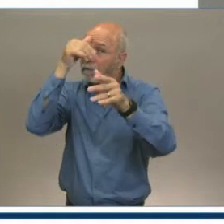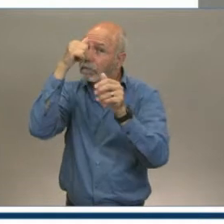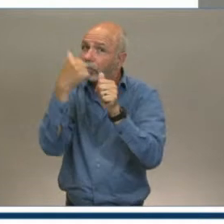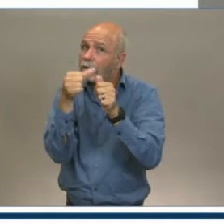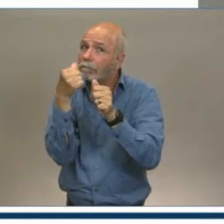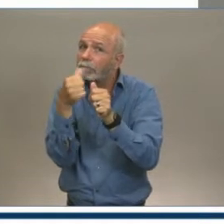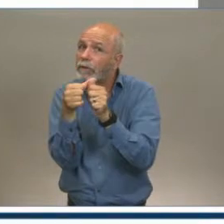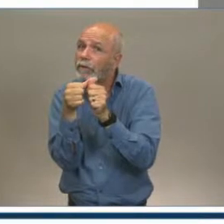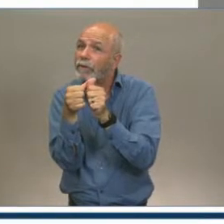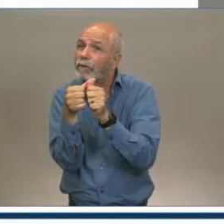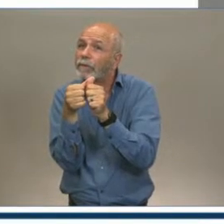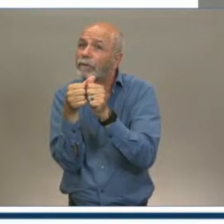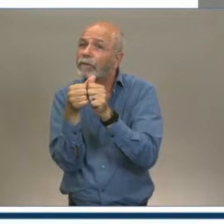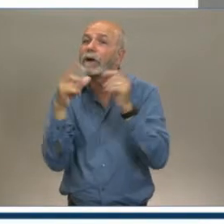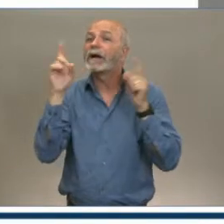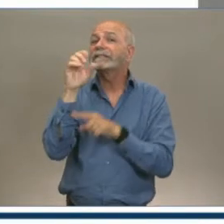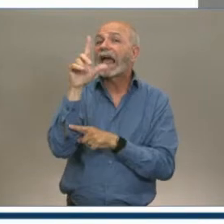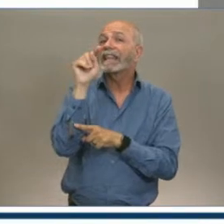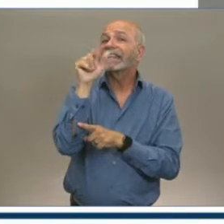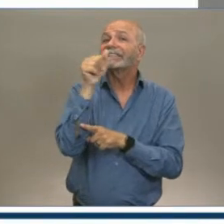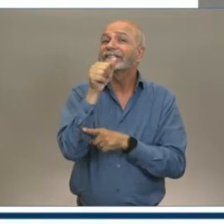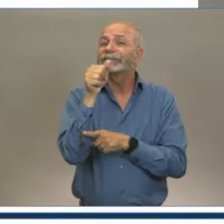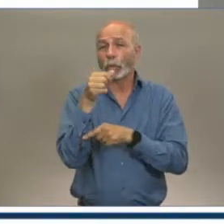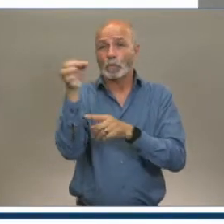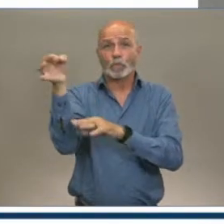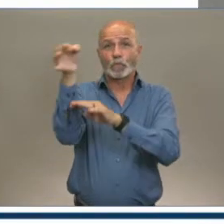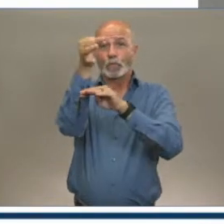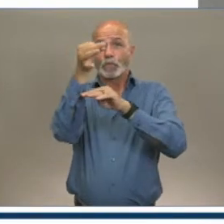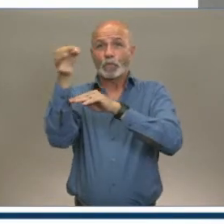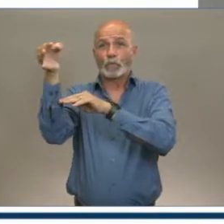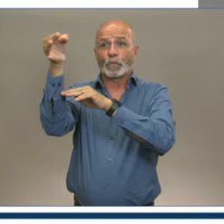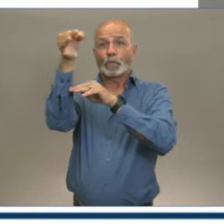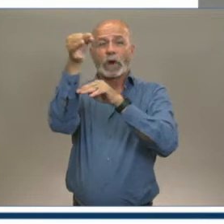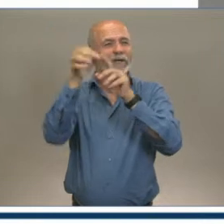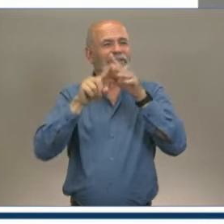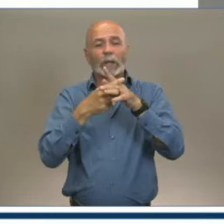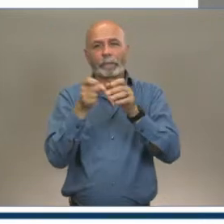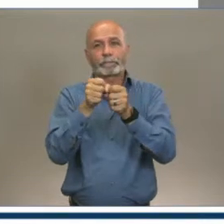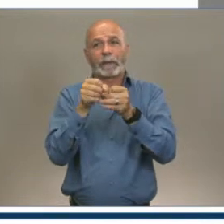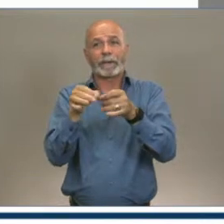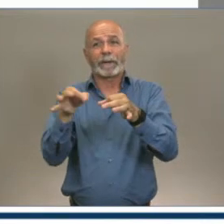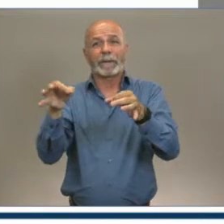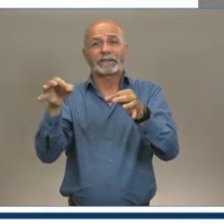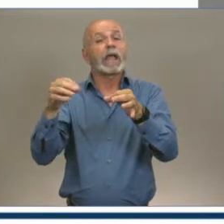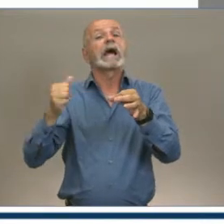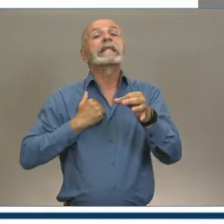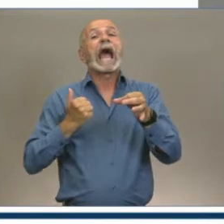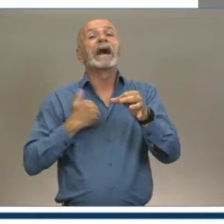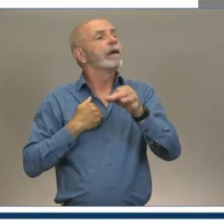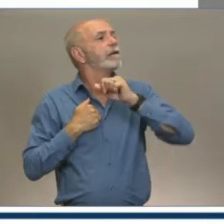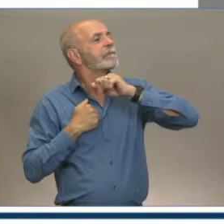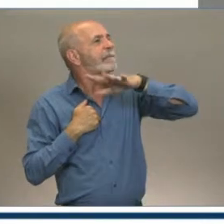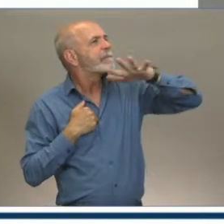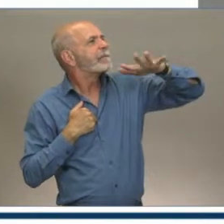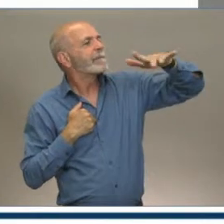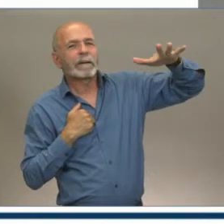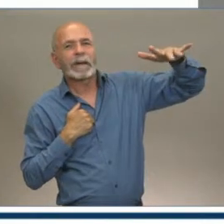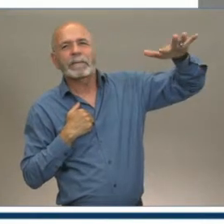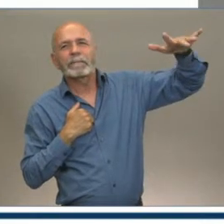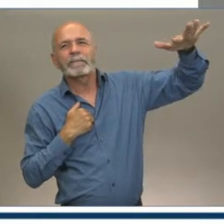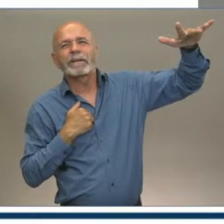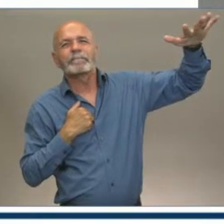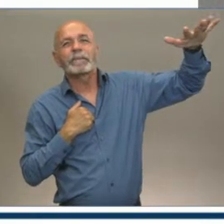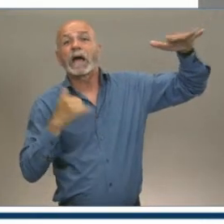cases, and the Delta variant is starting to circulate more widely in other parts of Canada. England just announced that they are delaying